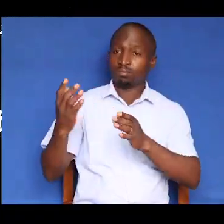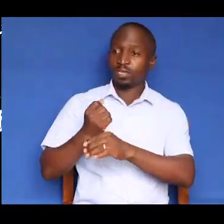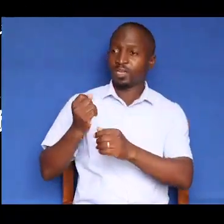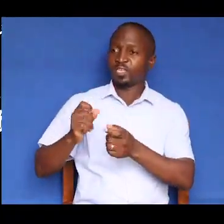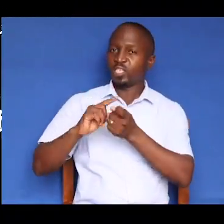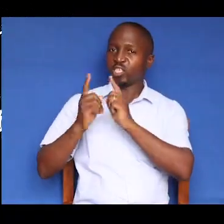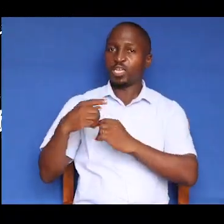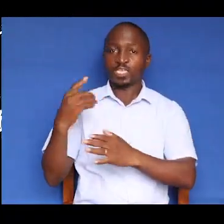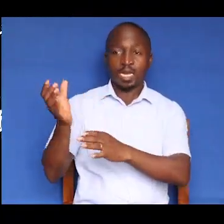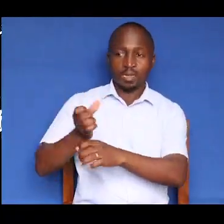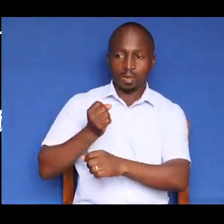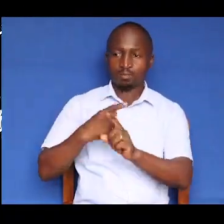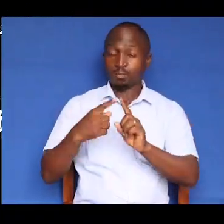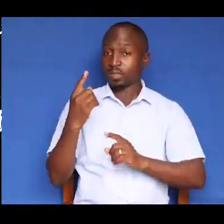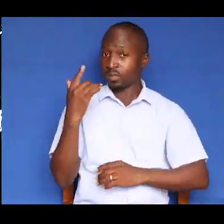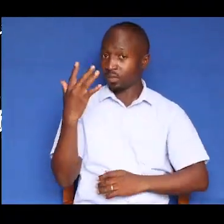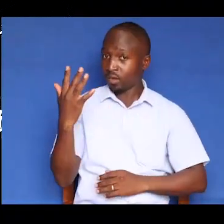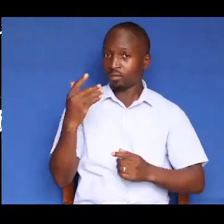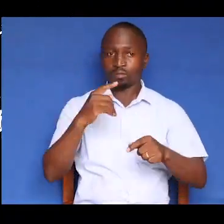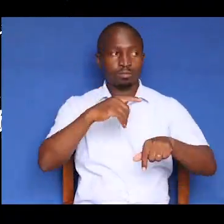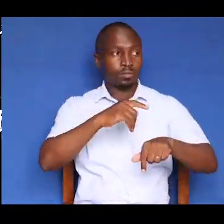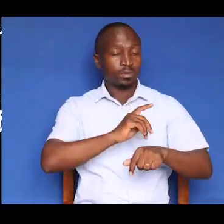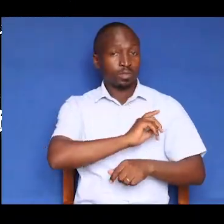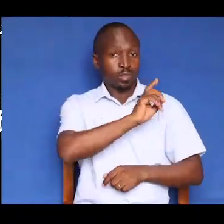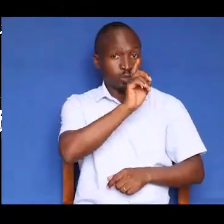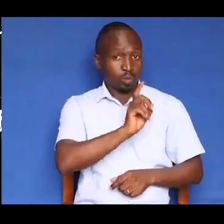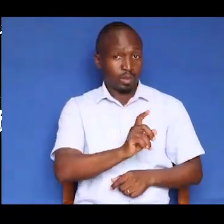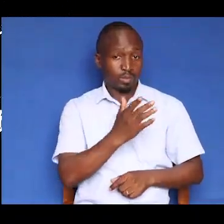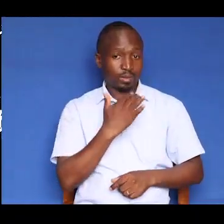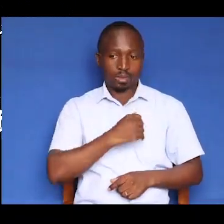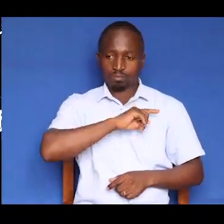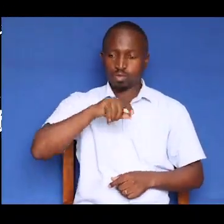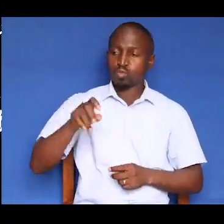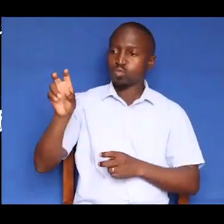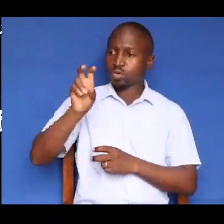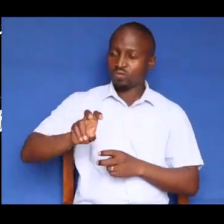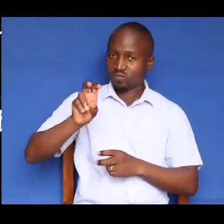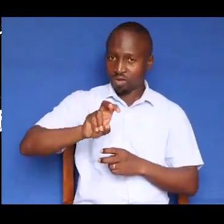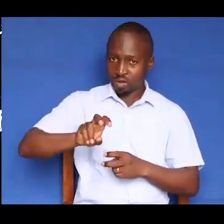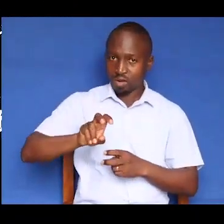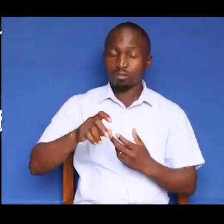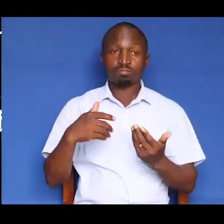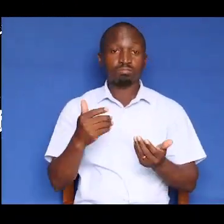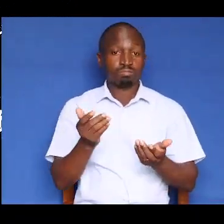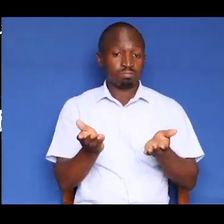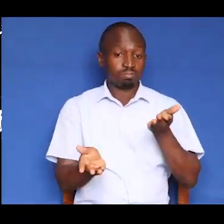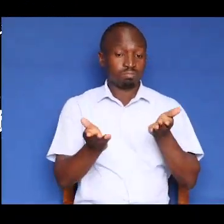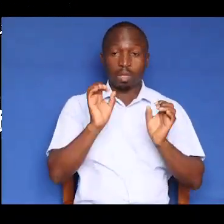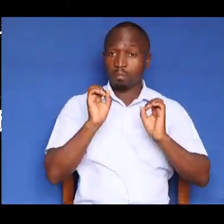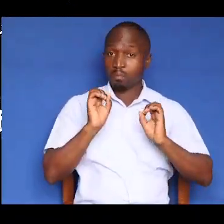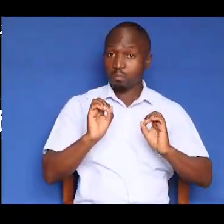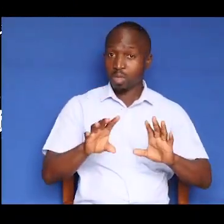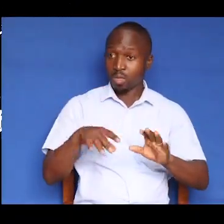in income is 500, when question needs to compute a new equilibrium level of income,